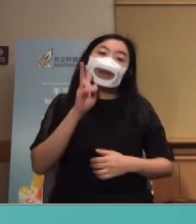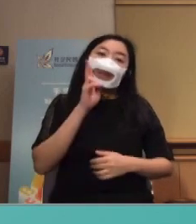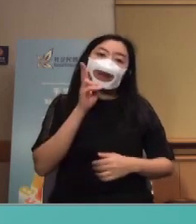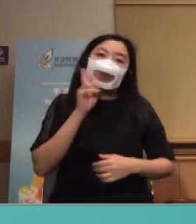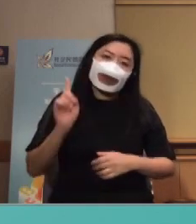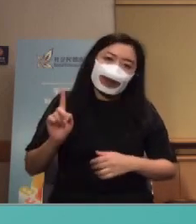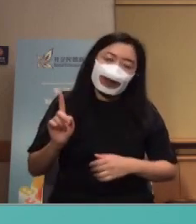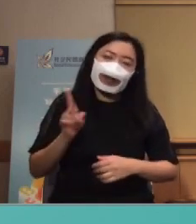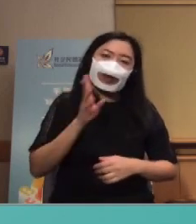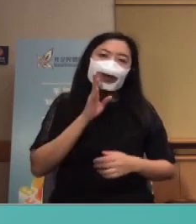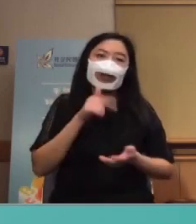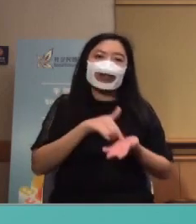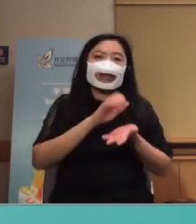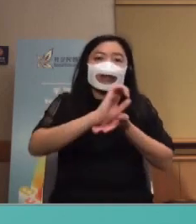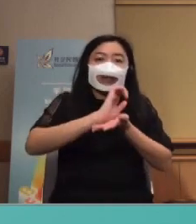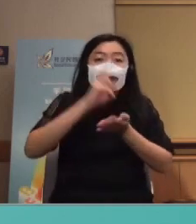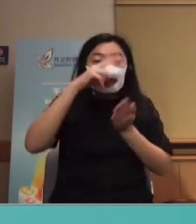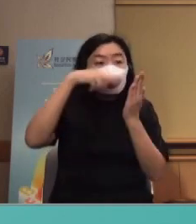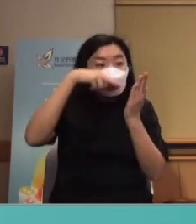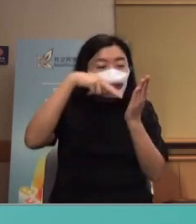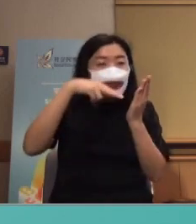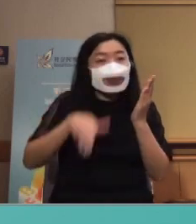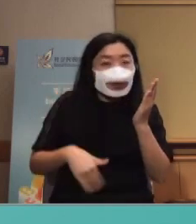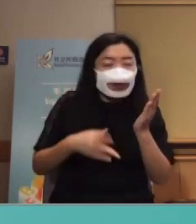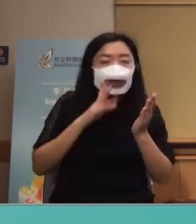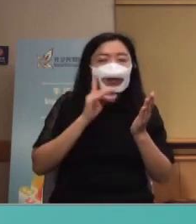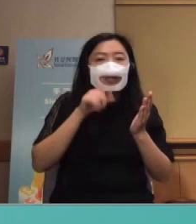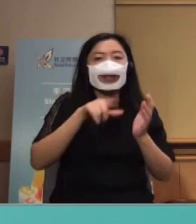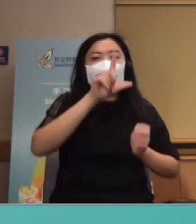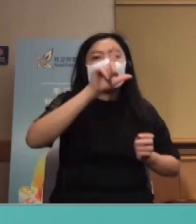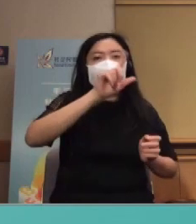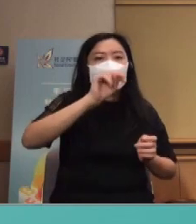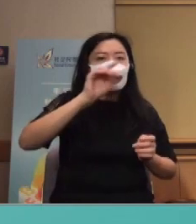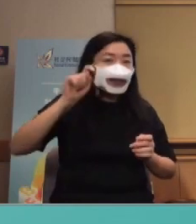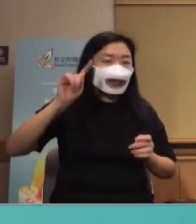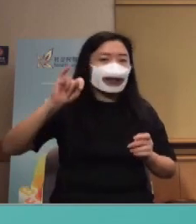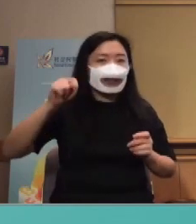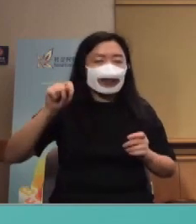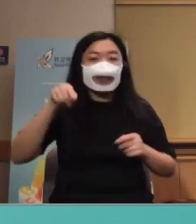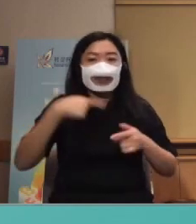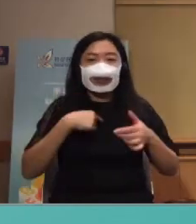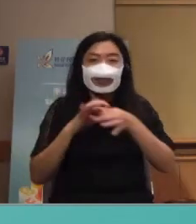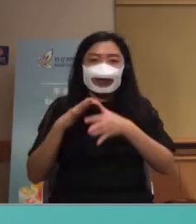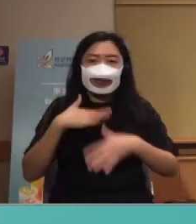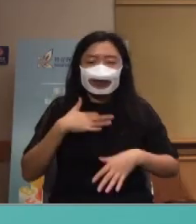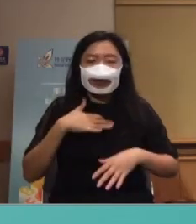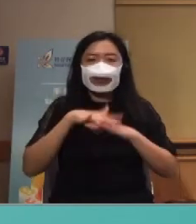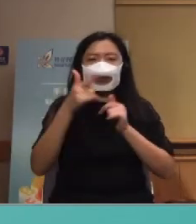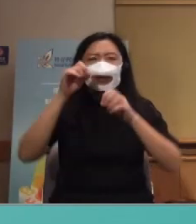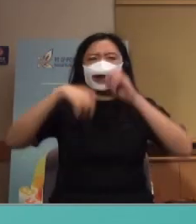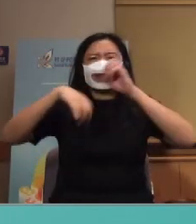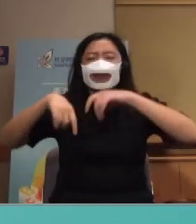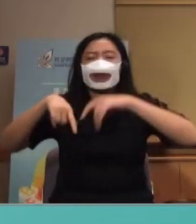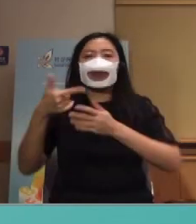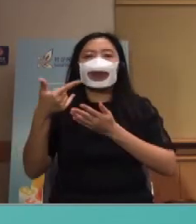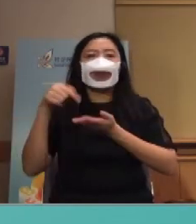honest with you, right? How many people open LinkedIn emails or LinkedIn messages from spam? We realize that by creating an app, right, you're more likely